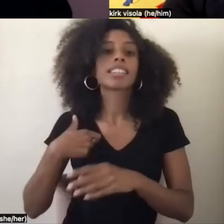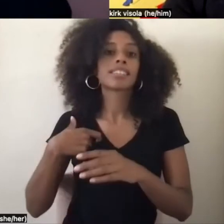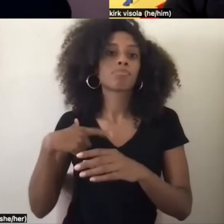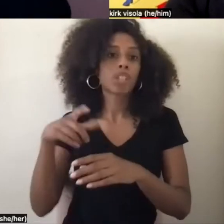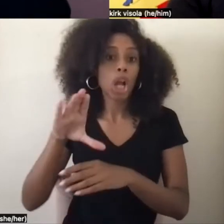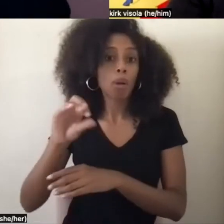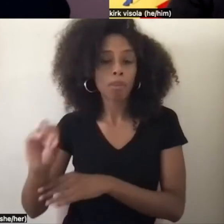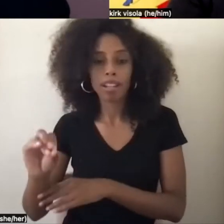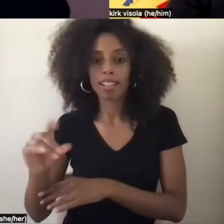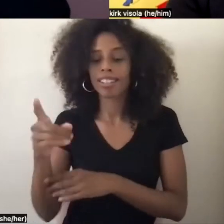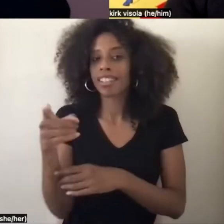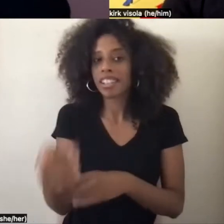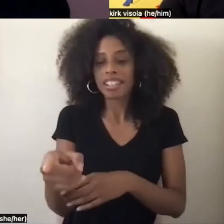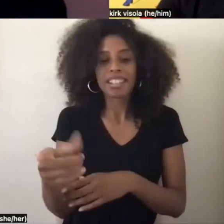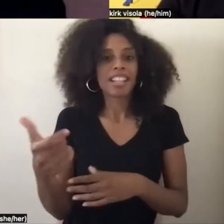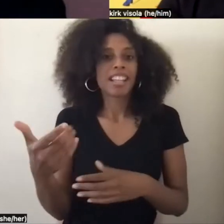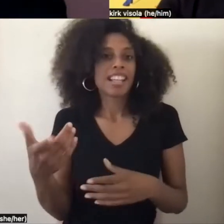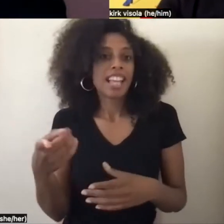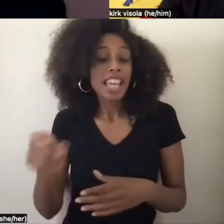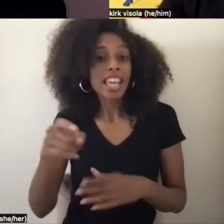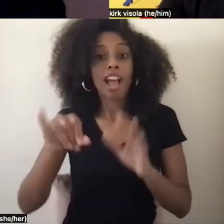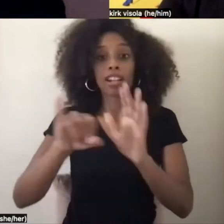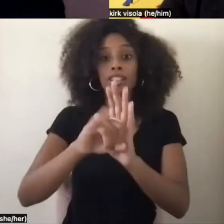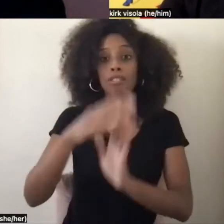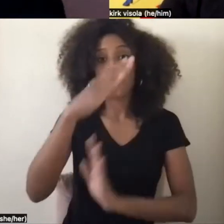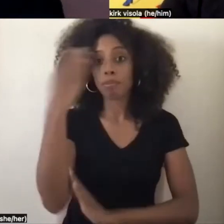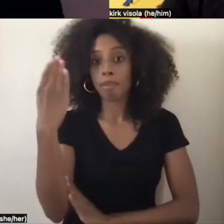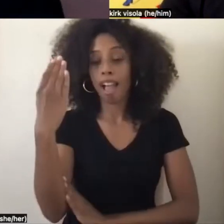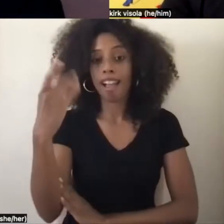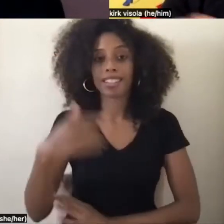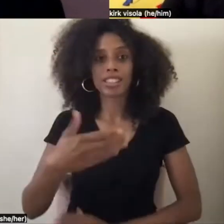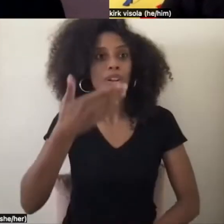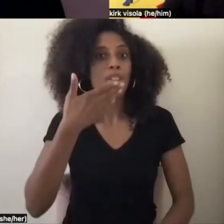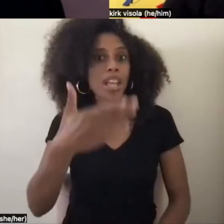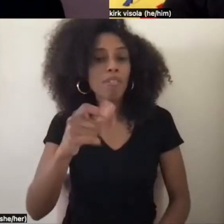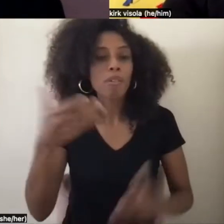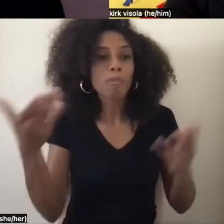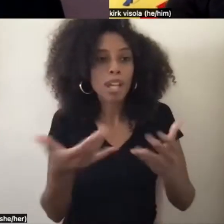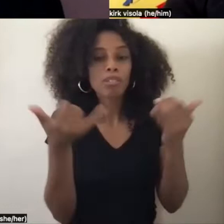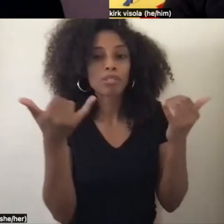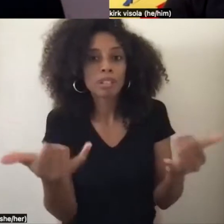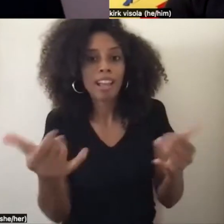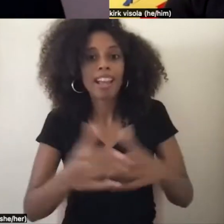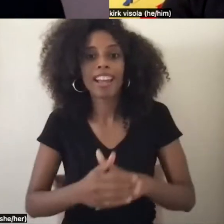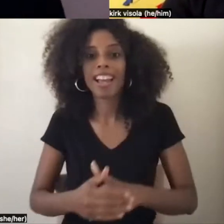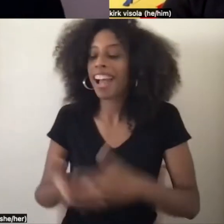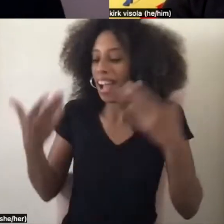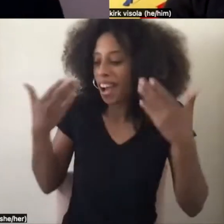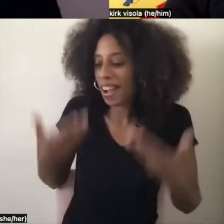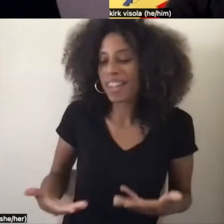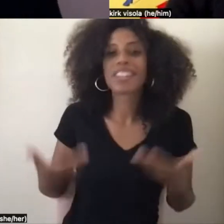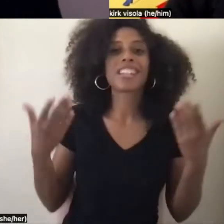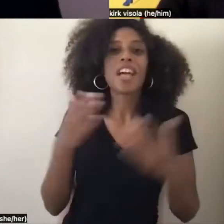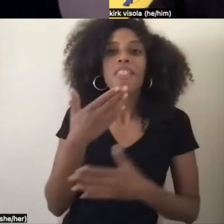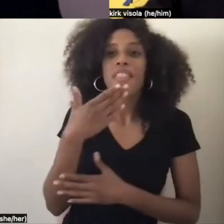Thank you. That was a great introduction. I am Kirk, so you got everything right there. That's perfect.